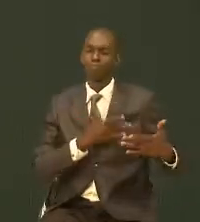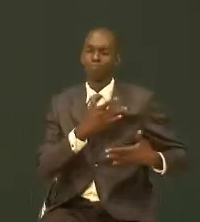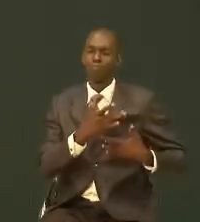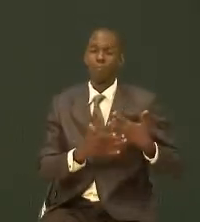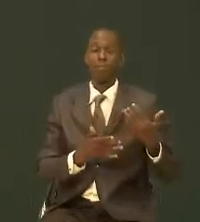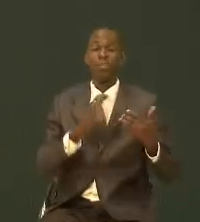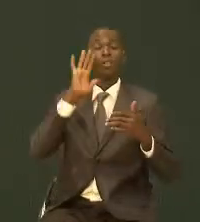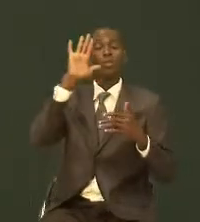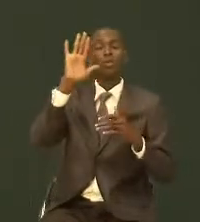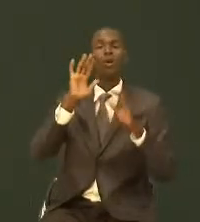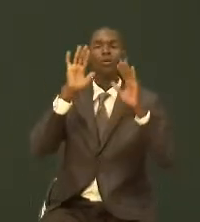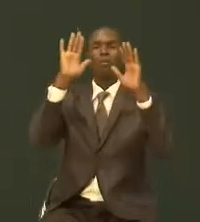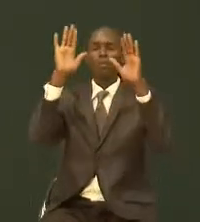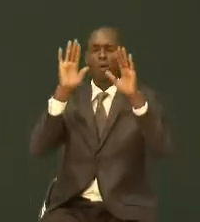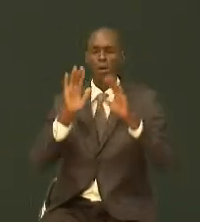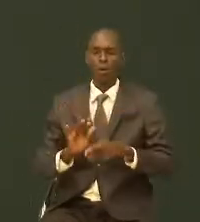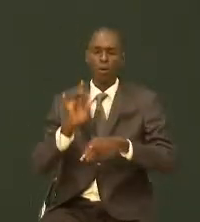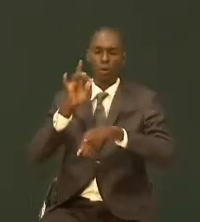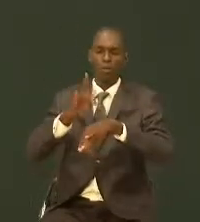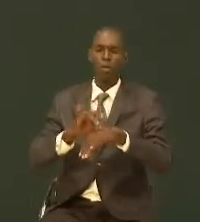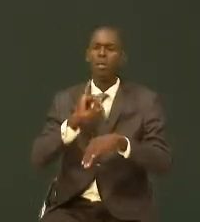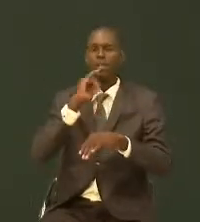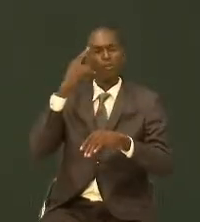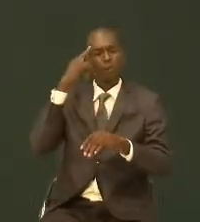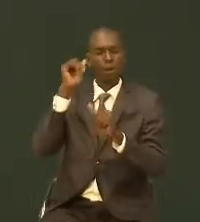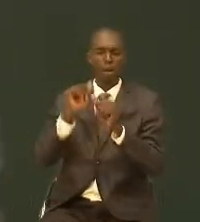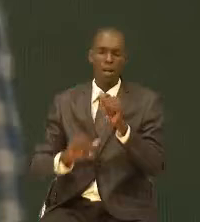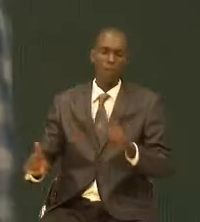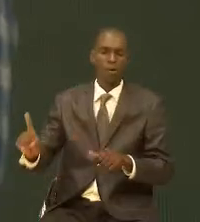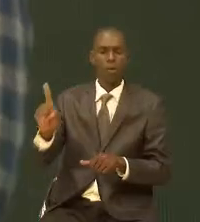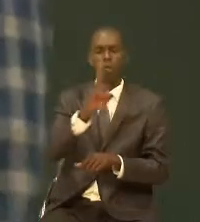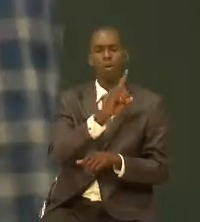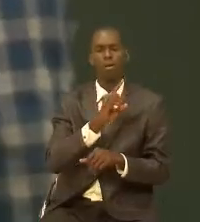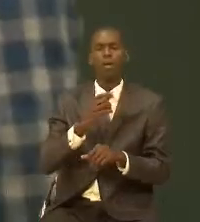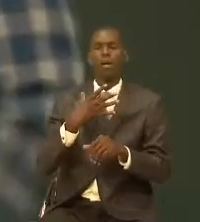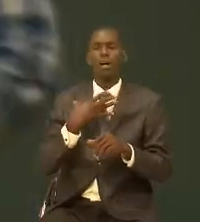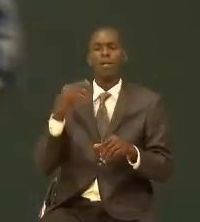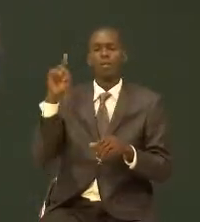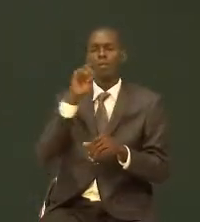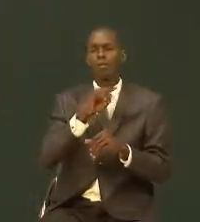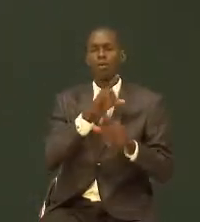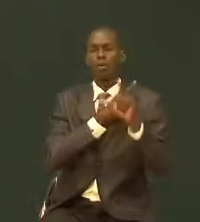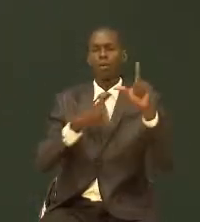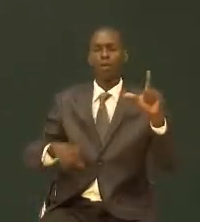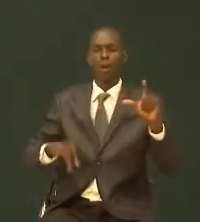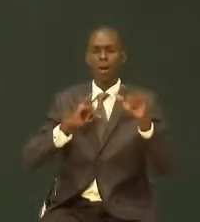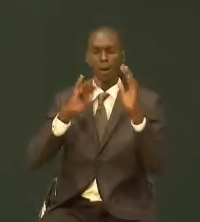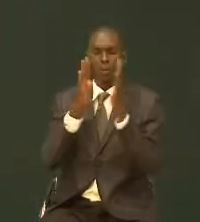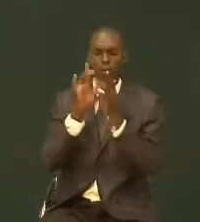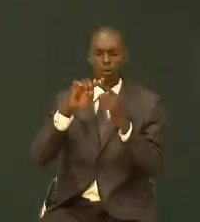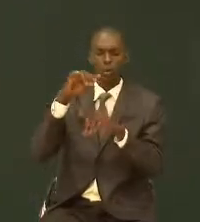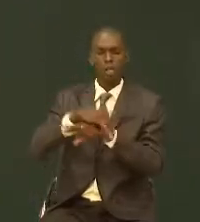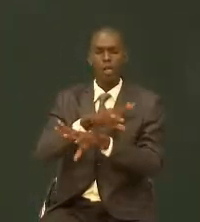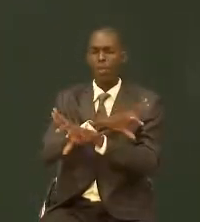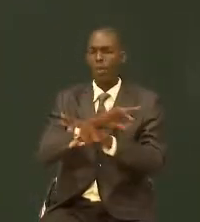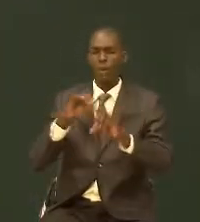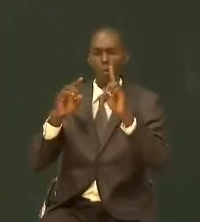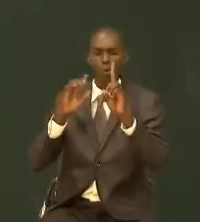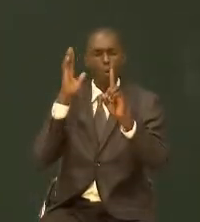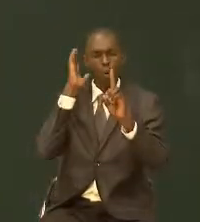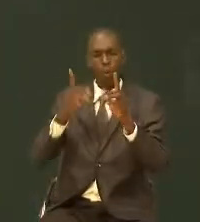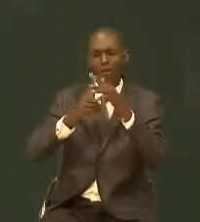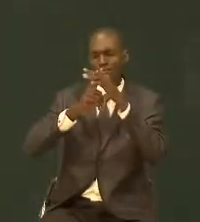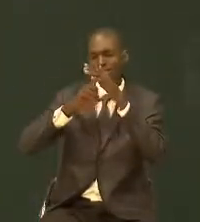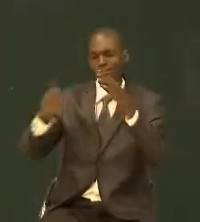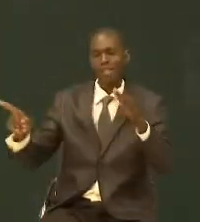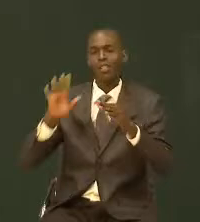miracle torch is for everyone and therefore lord i pray tonight no one will escape your